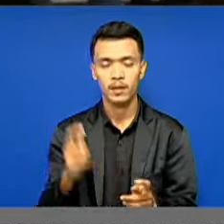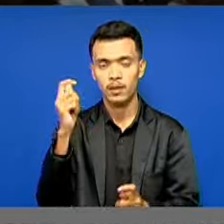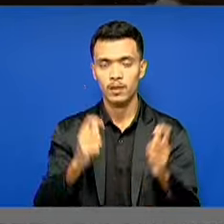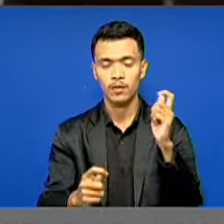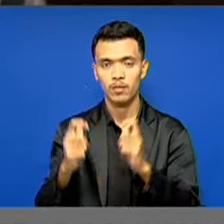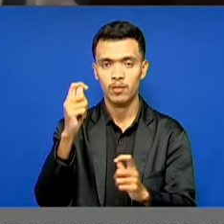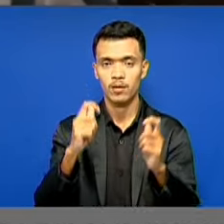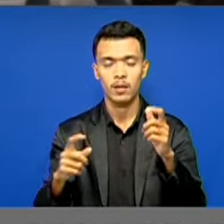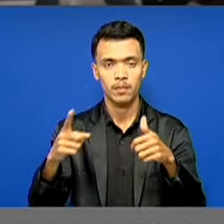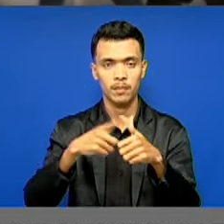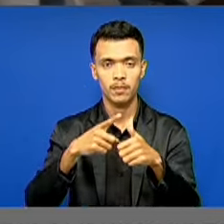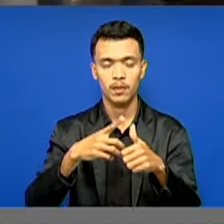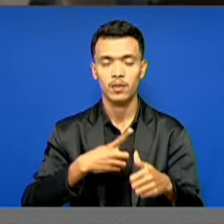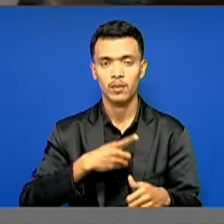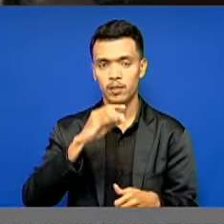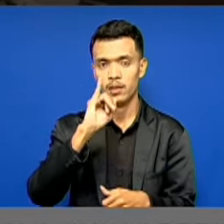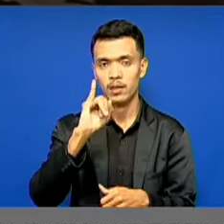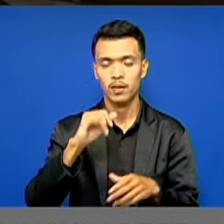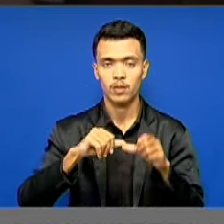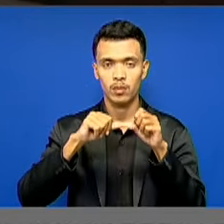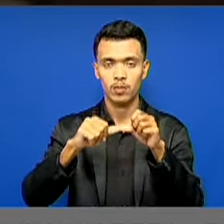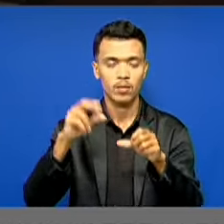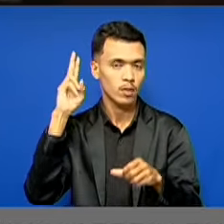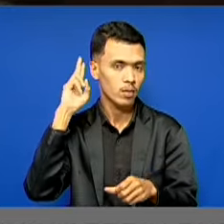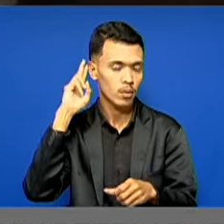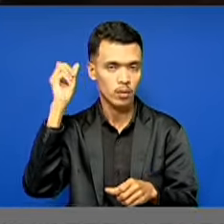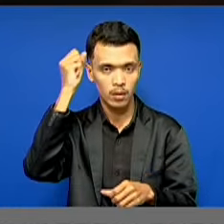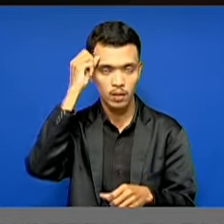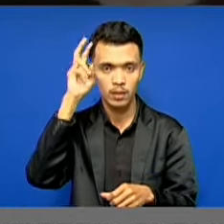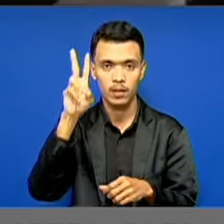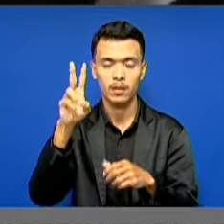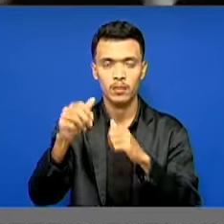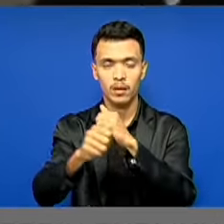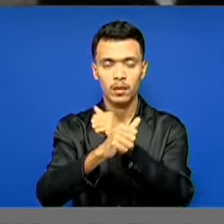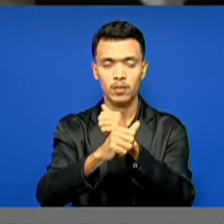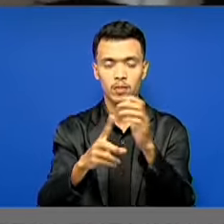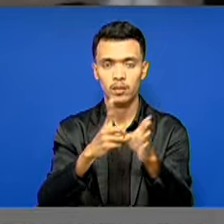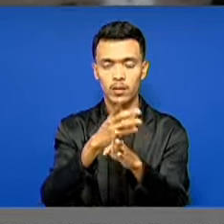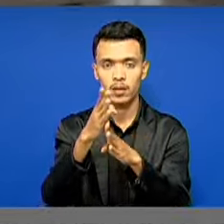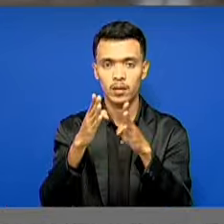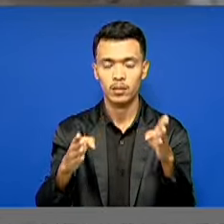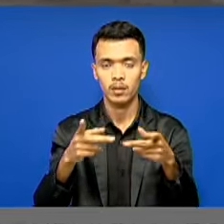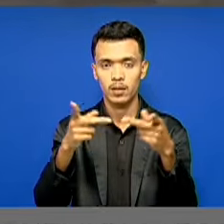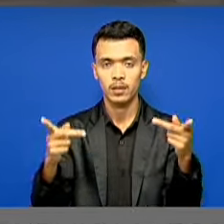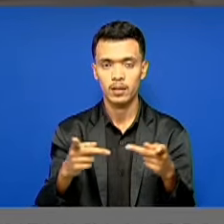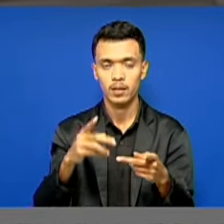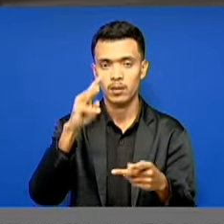Tribunal Judicial Primeira Instância dele continua a ronassar em caso Arguidu ex-diretor Centro Bambu Tibar,